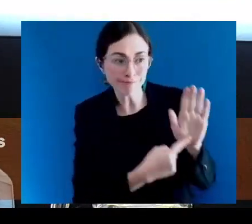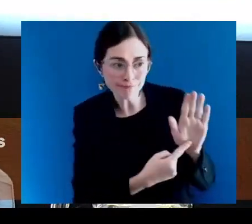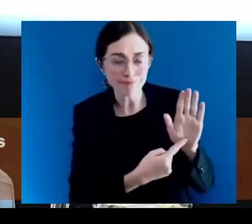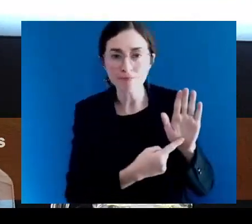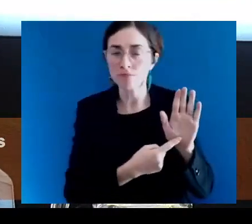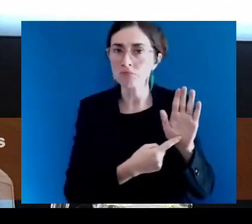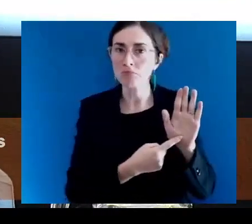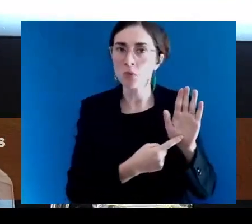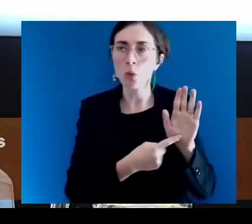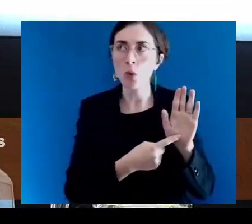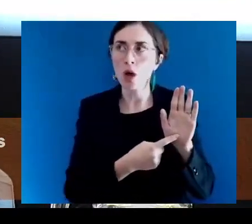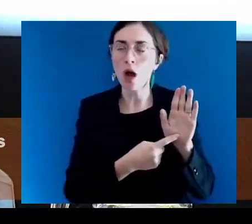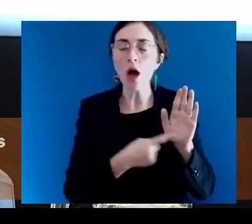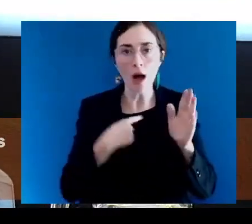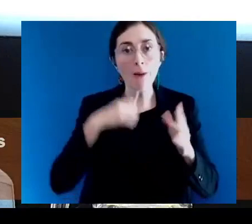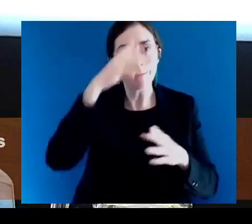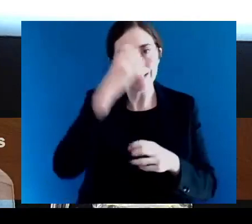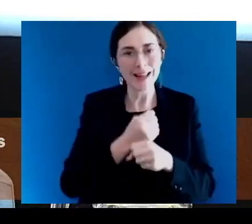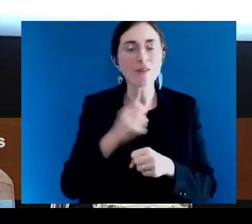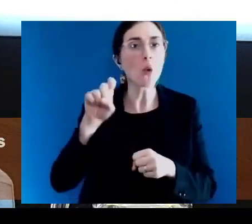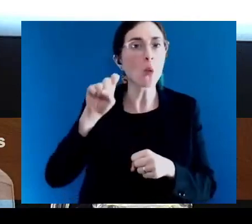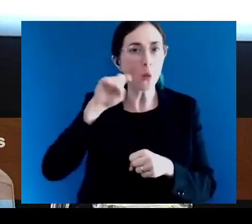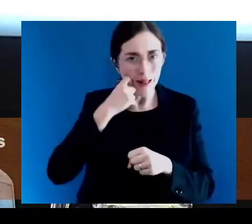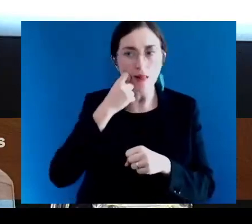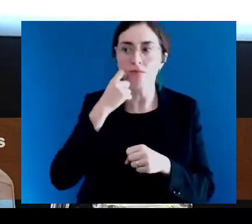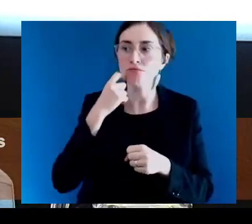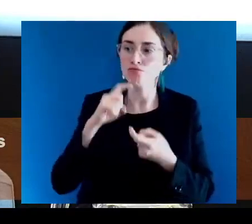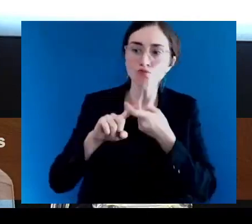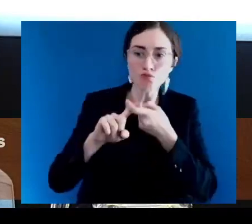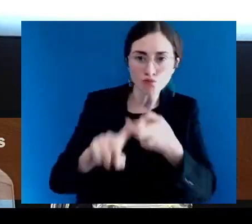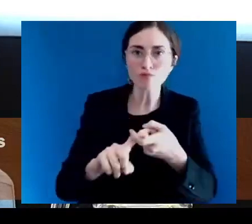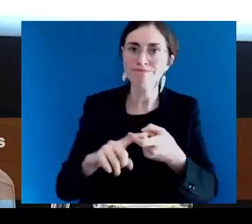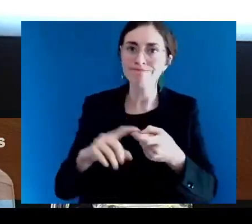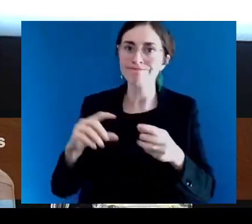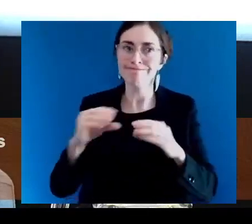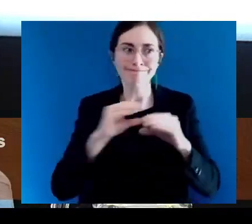enduring revenue stream for those peoples.